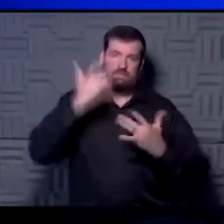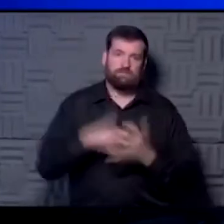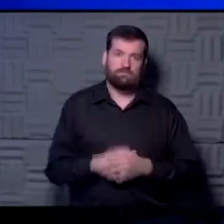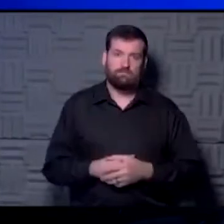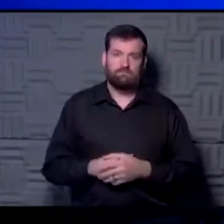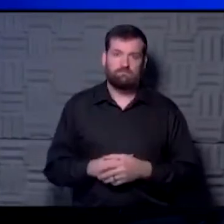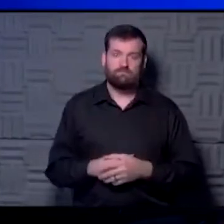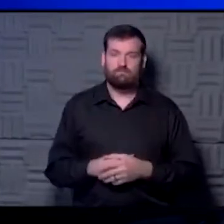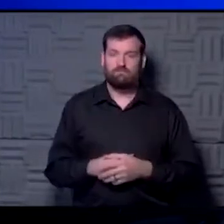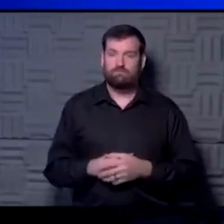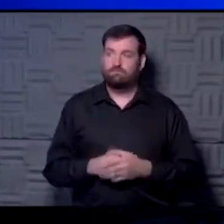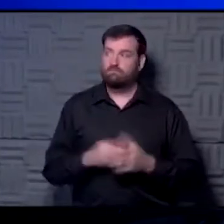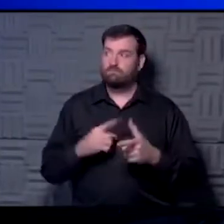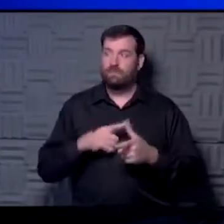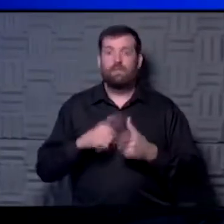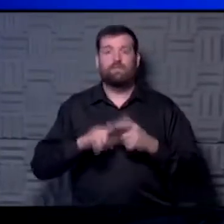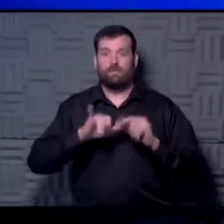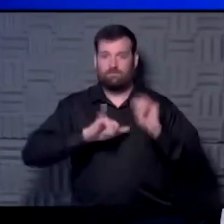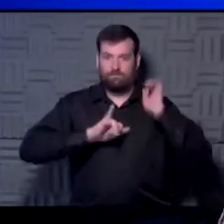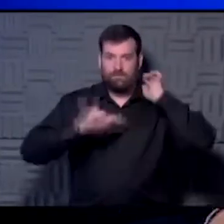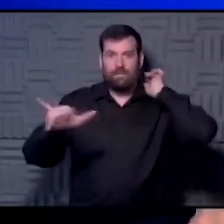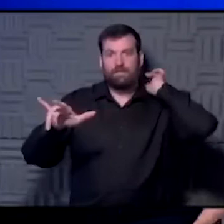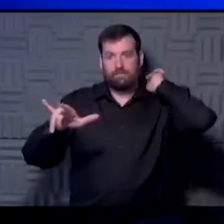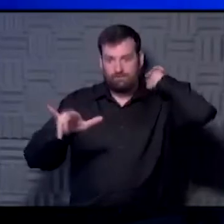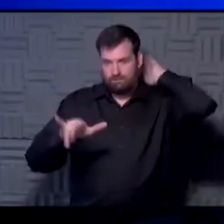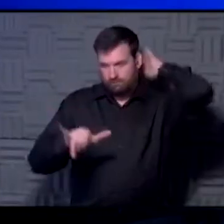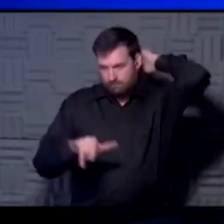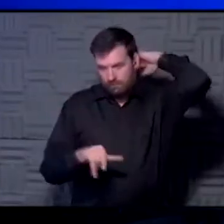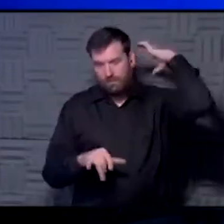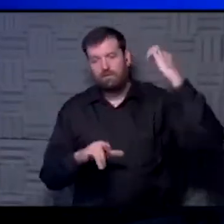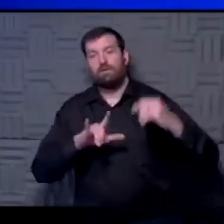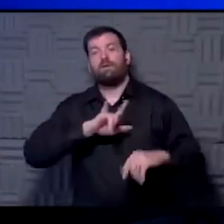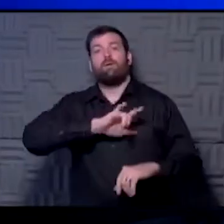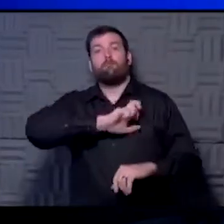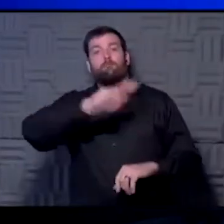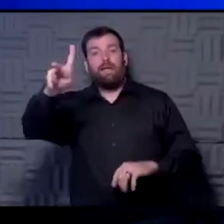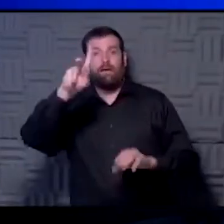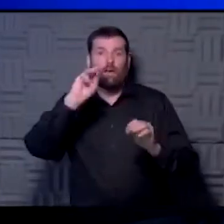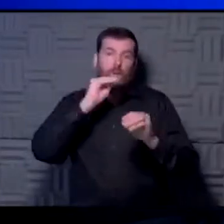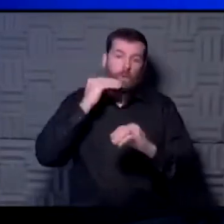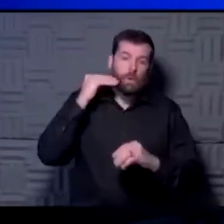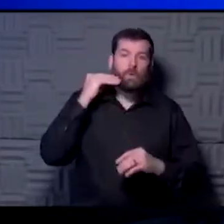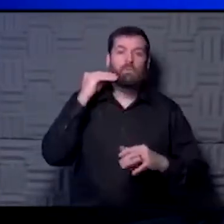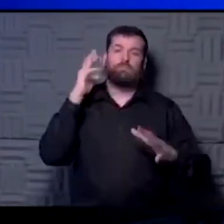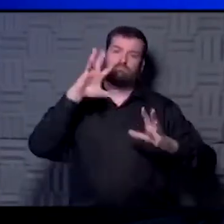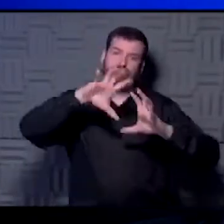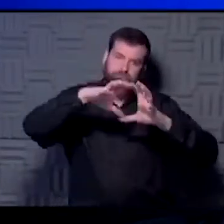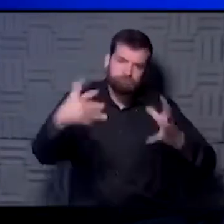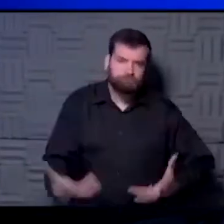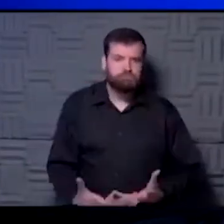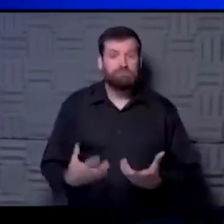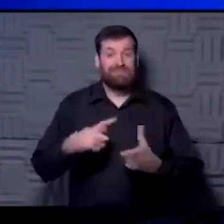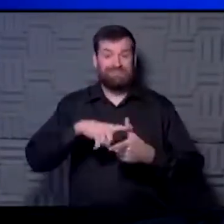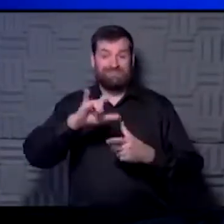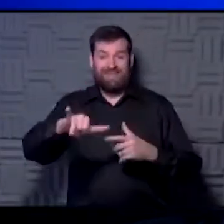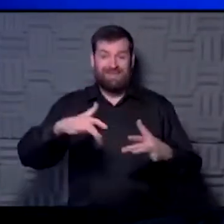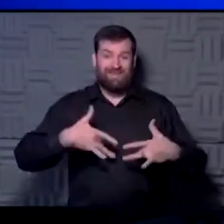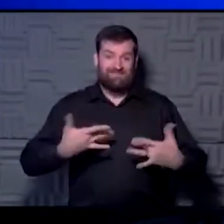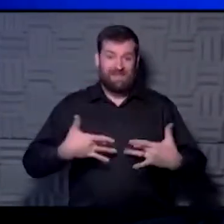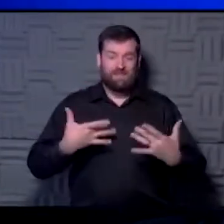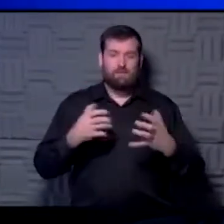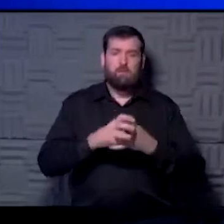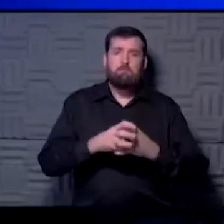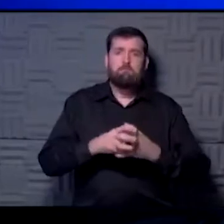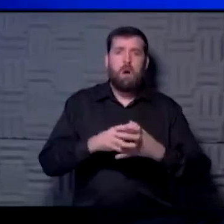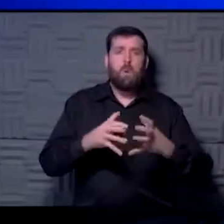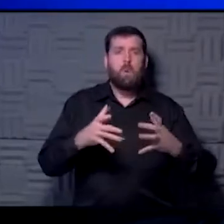They were a lot of them asymptomatic. Then they got on planes, and then they flew back all over the country and all over the world, and pretty soon that event multiplied